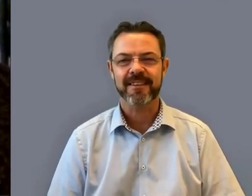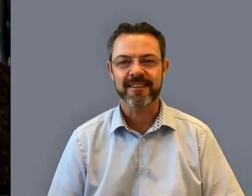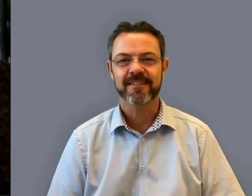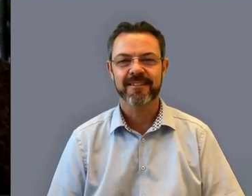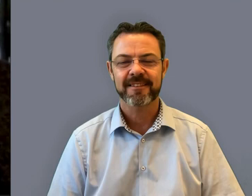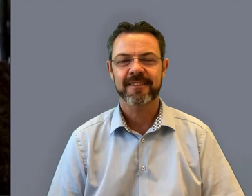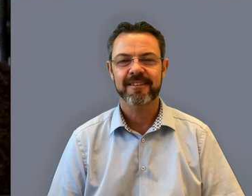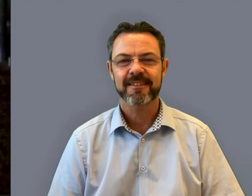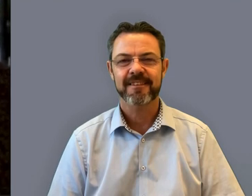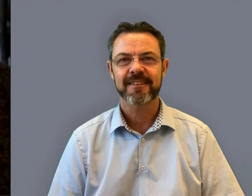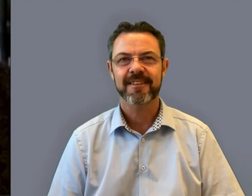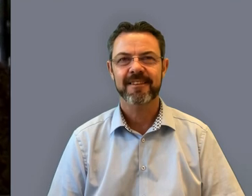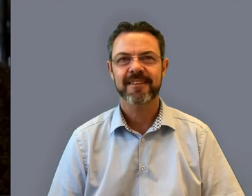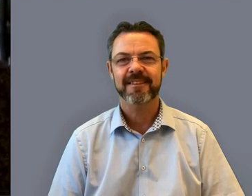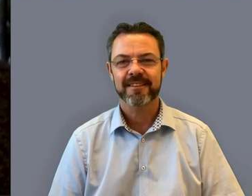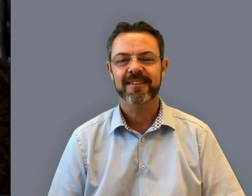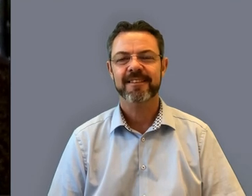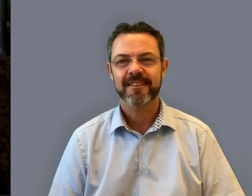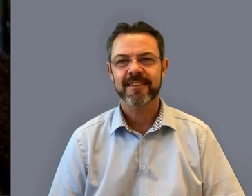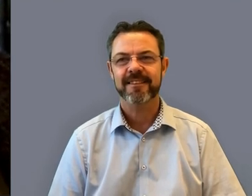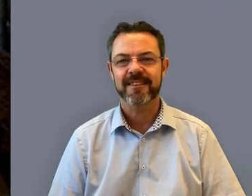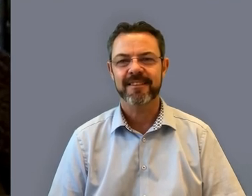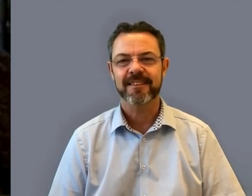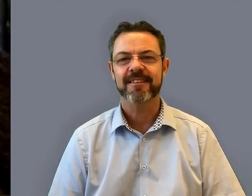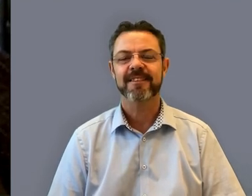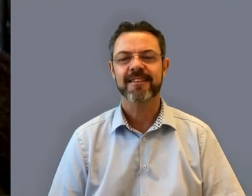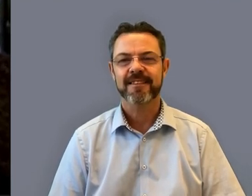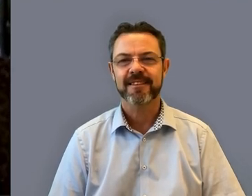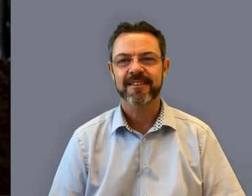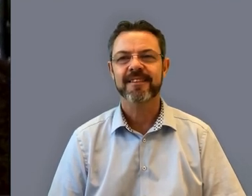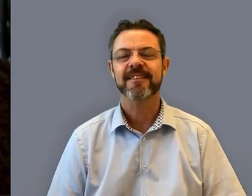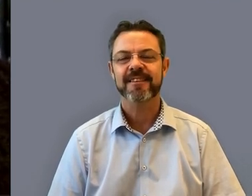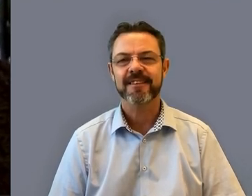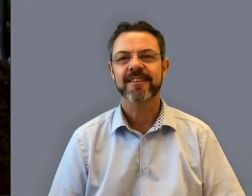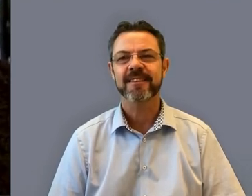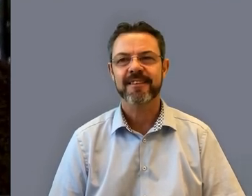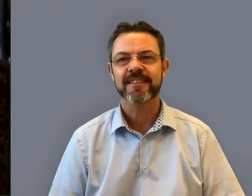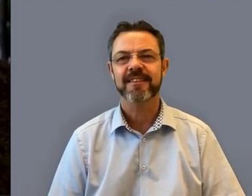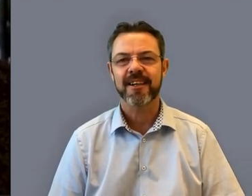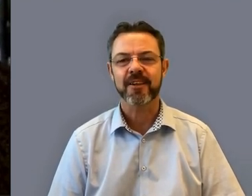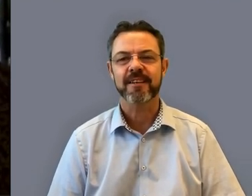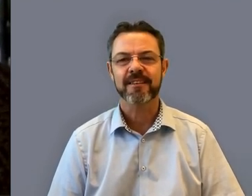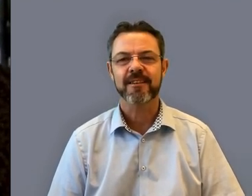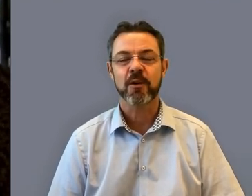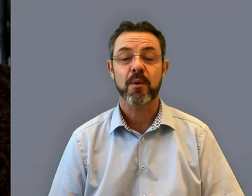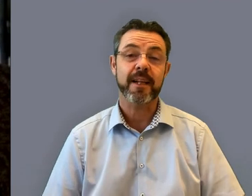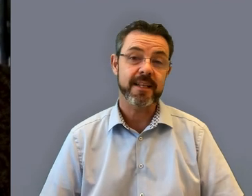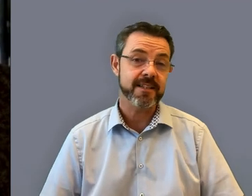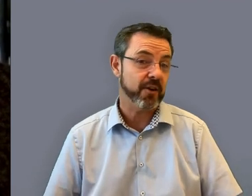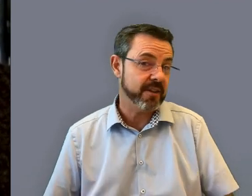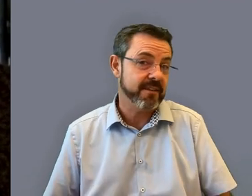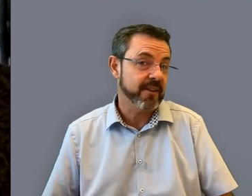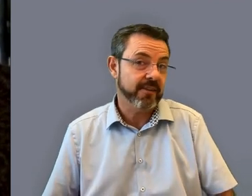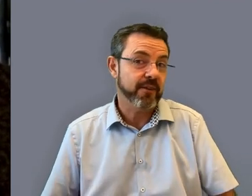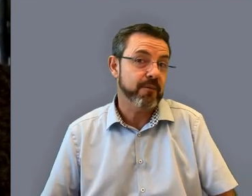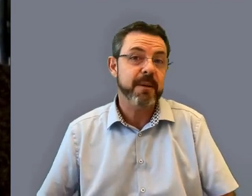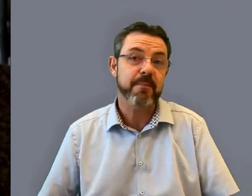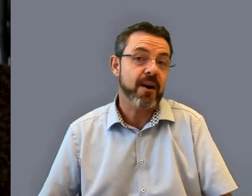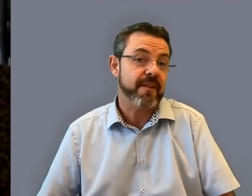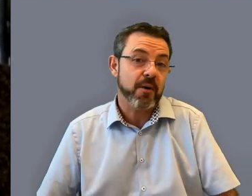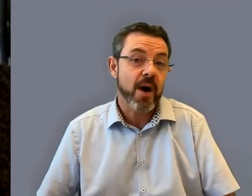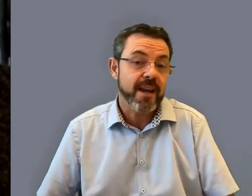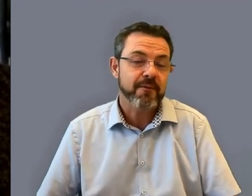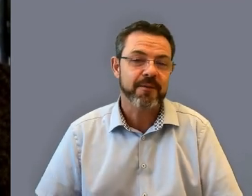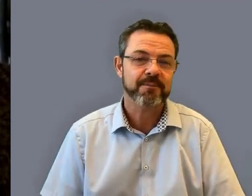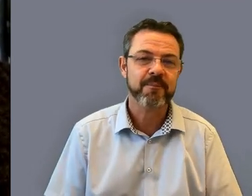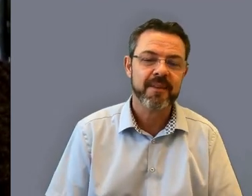So it's changed since I started in 2006 up to now. Okay. Well, at least you've been